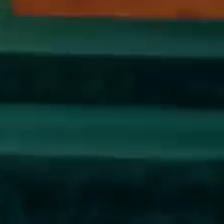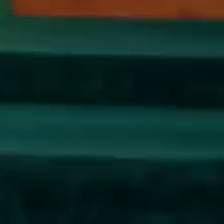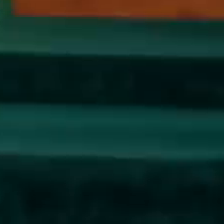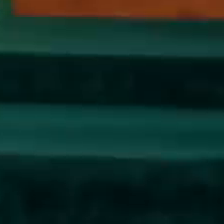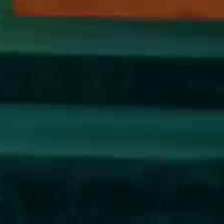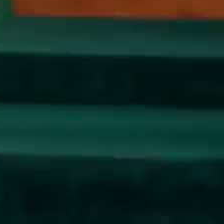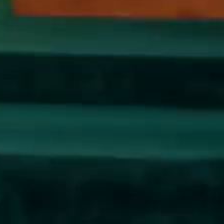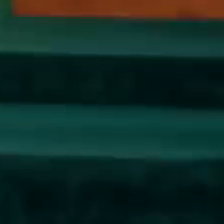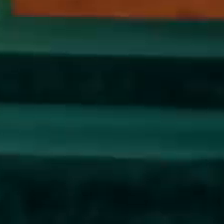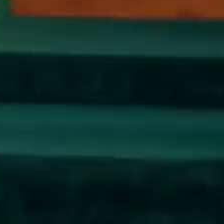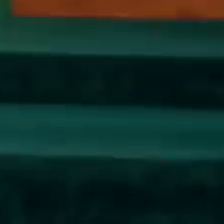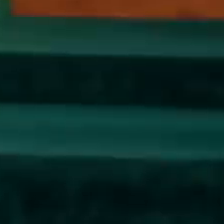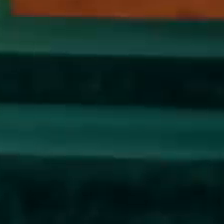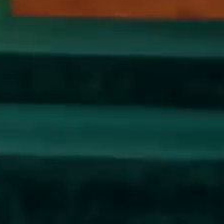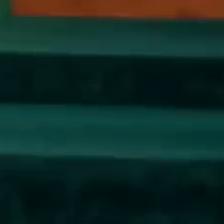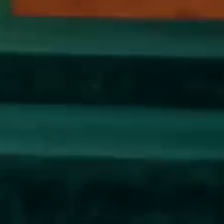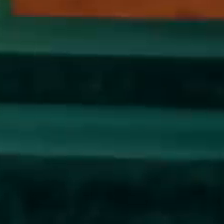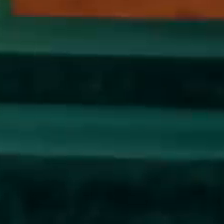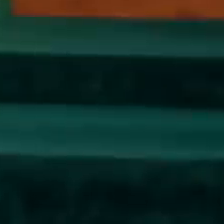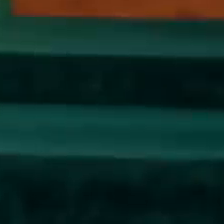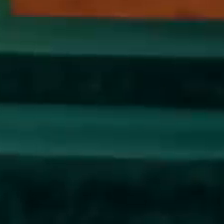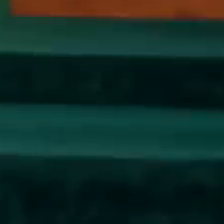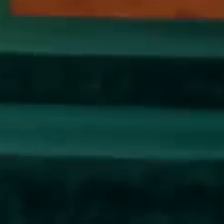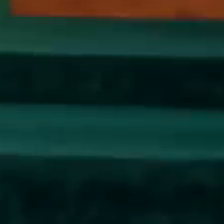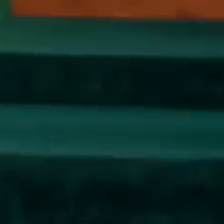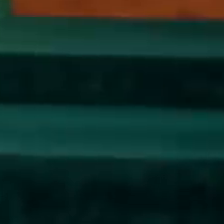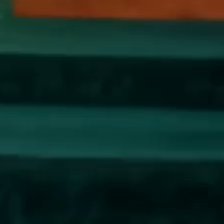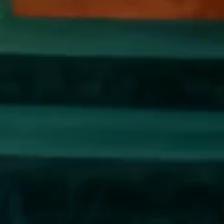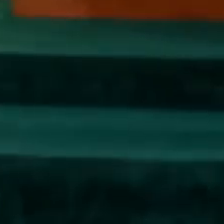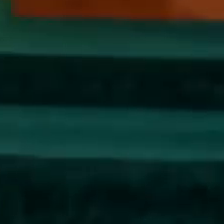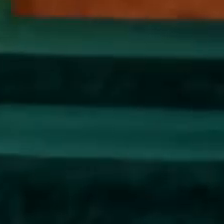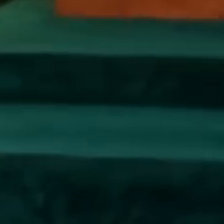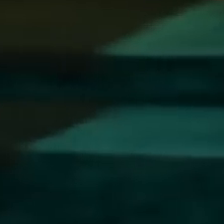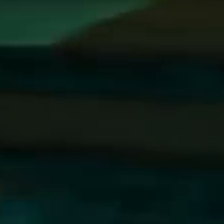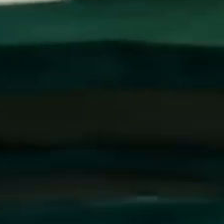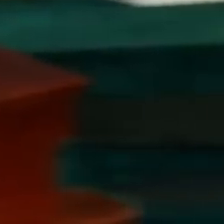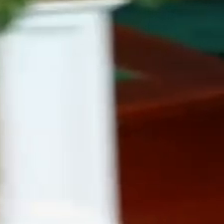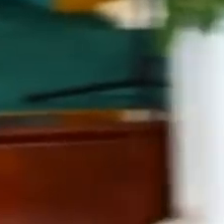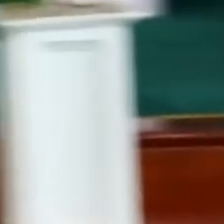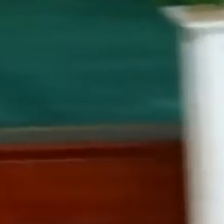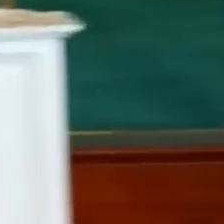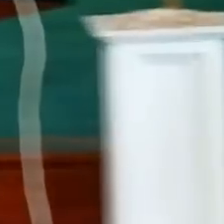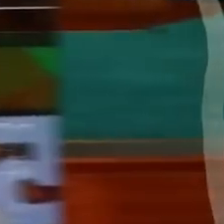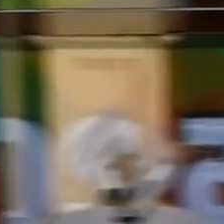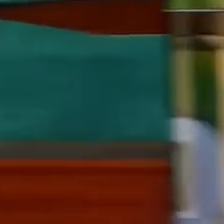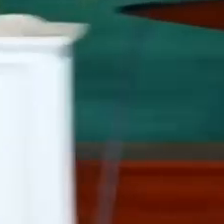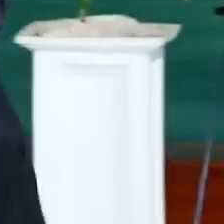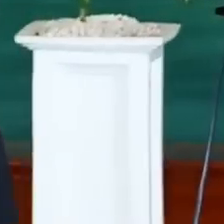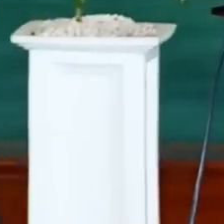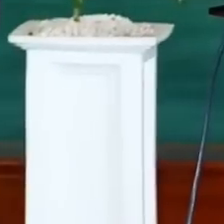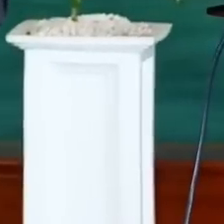They are not what's going to end the show. Oh, hold on. You will